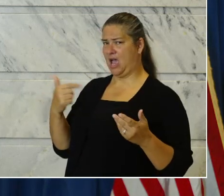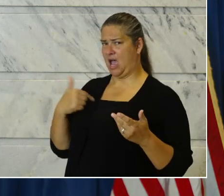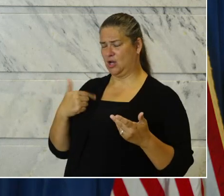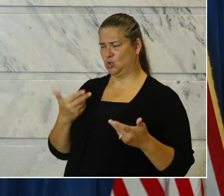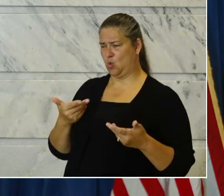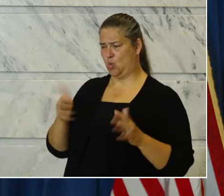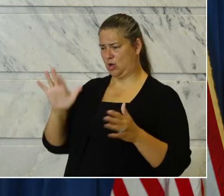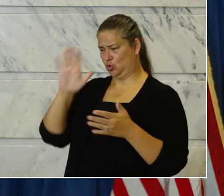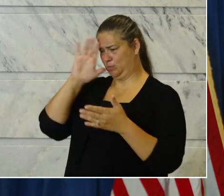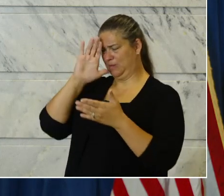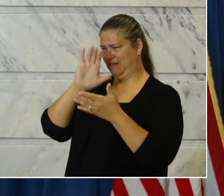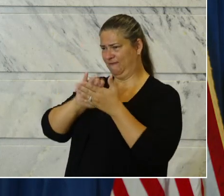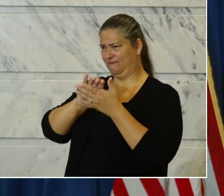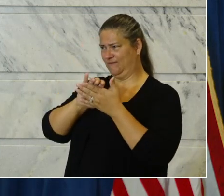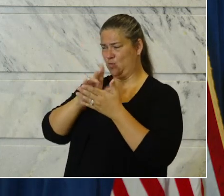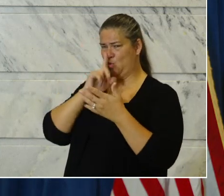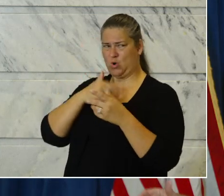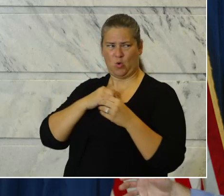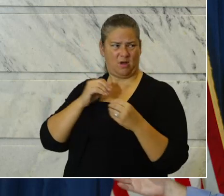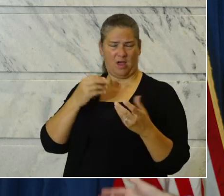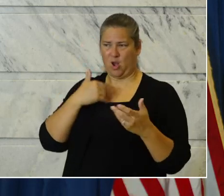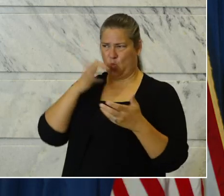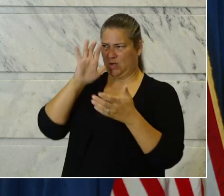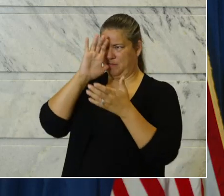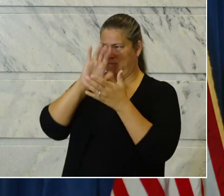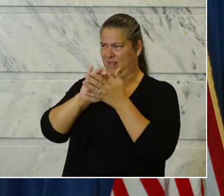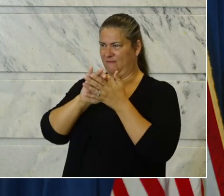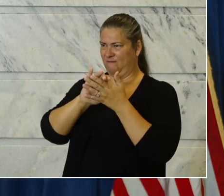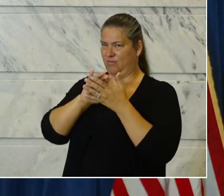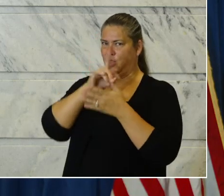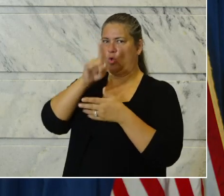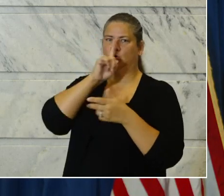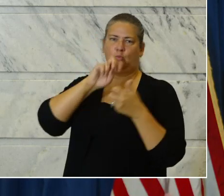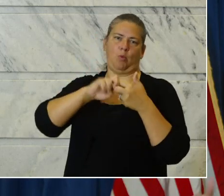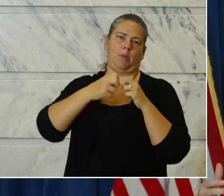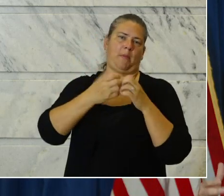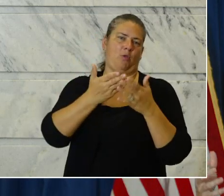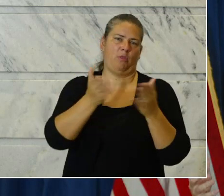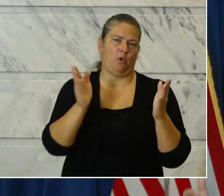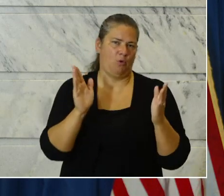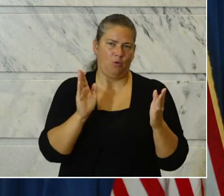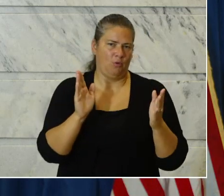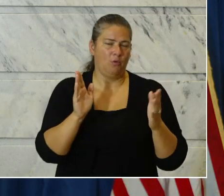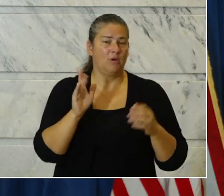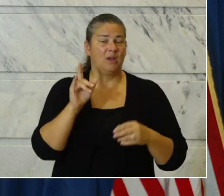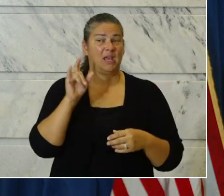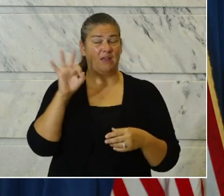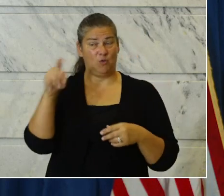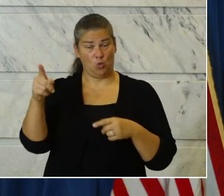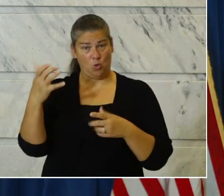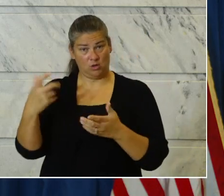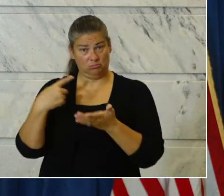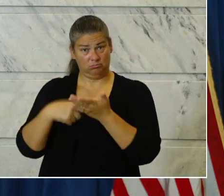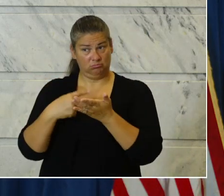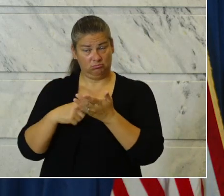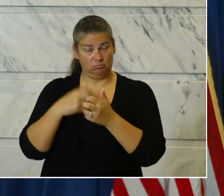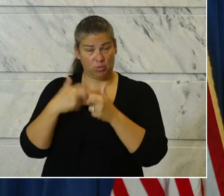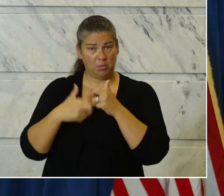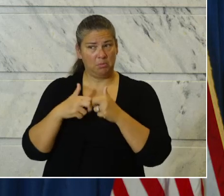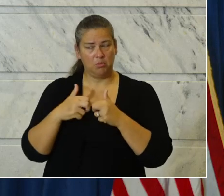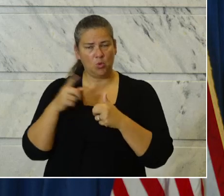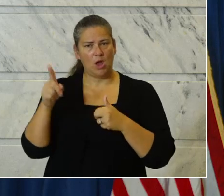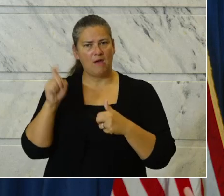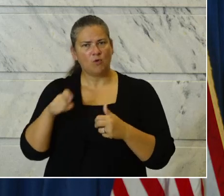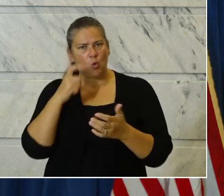believe what's out there because I don't want there to be a problem. And again, if you're going to address a problem, you got to recognize that there is